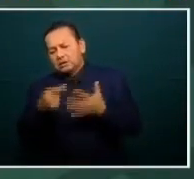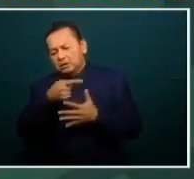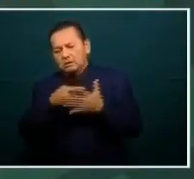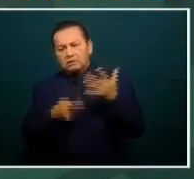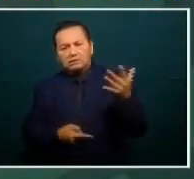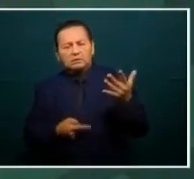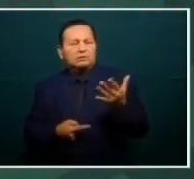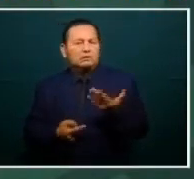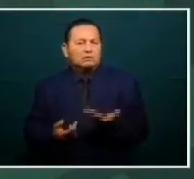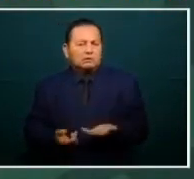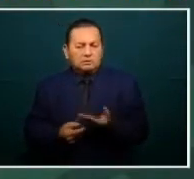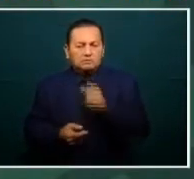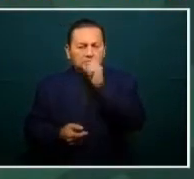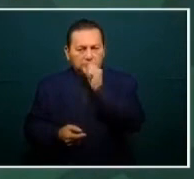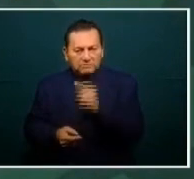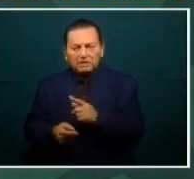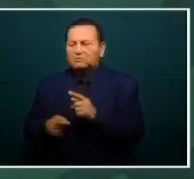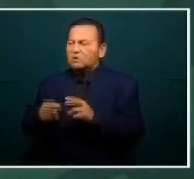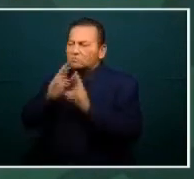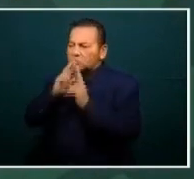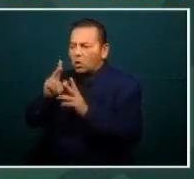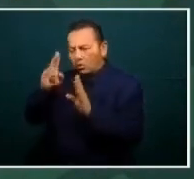and in politics.